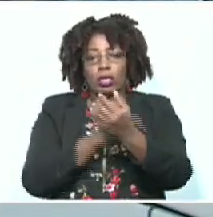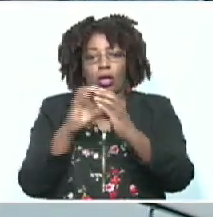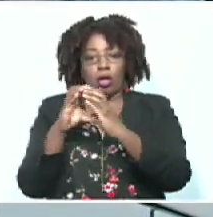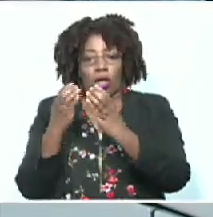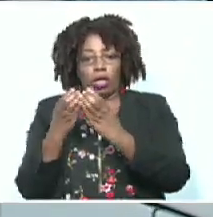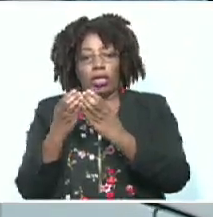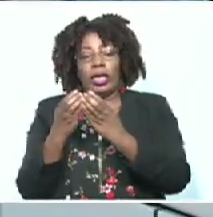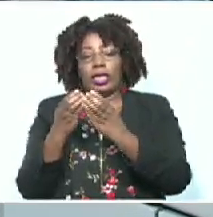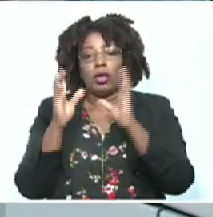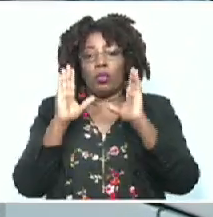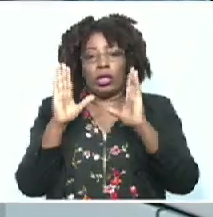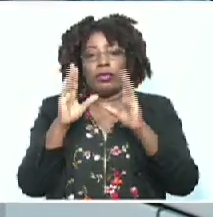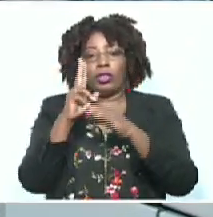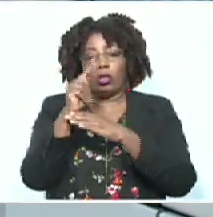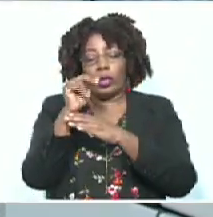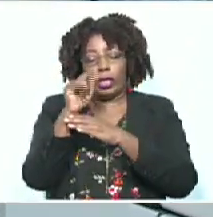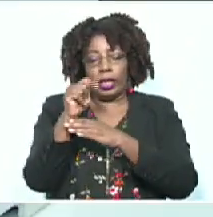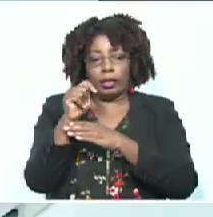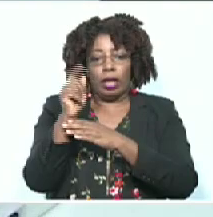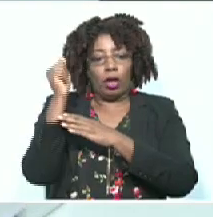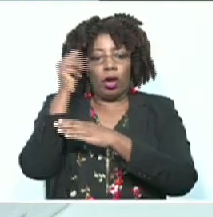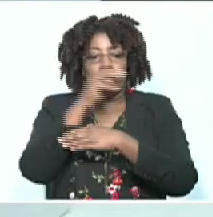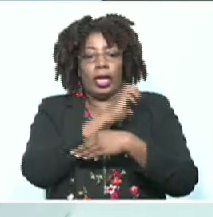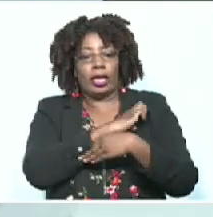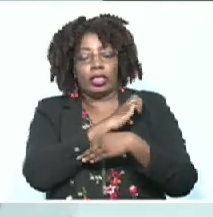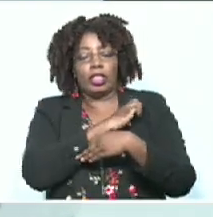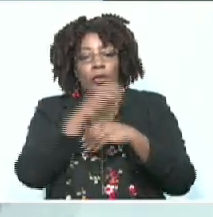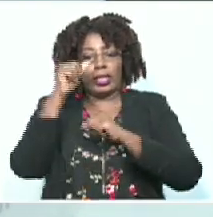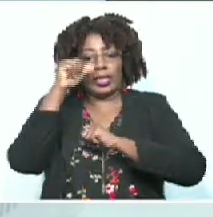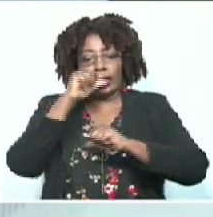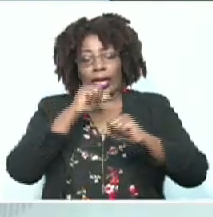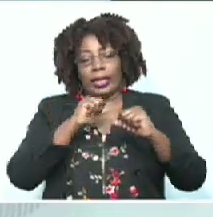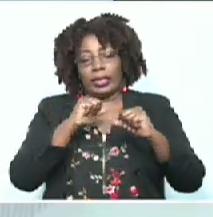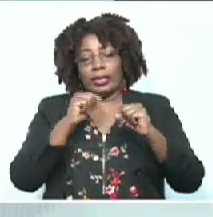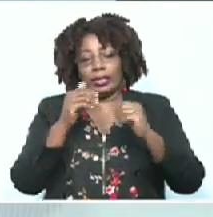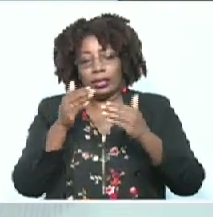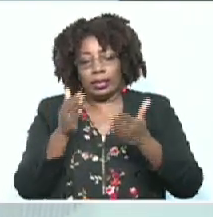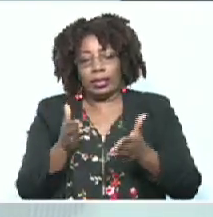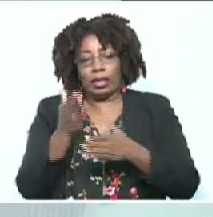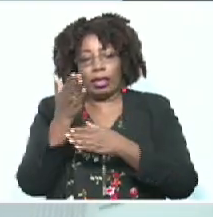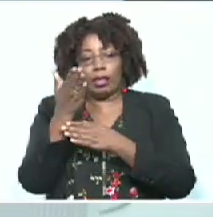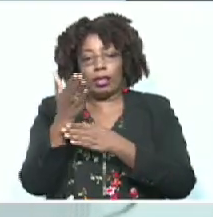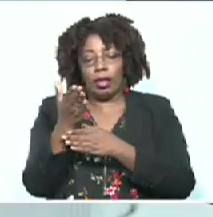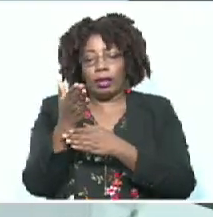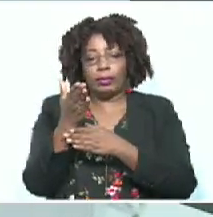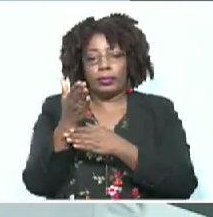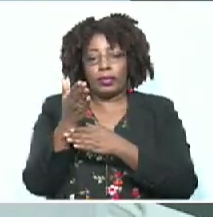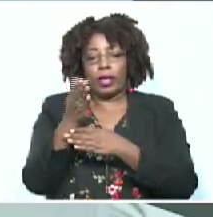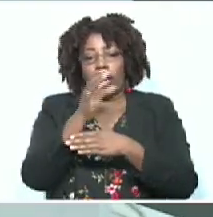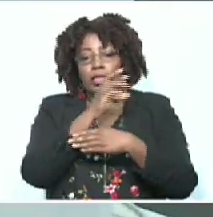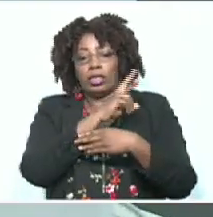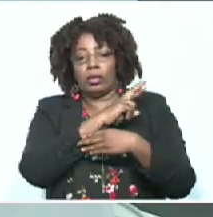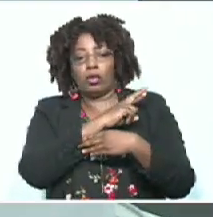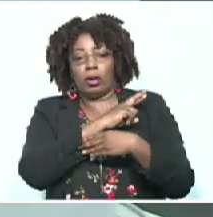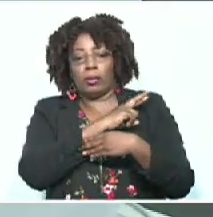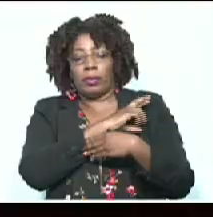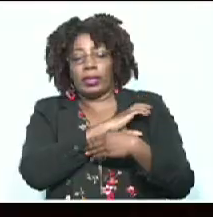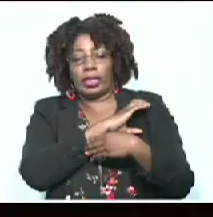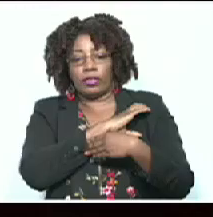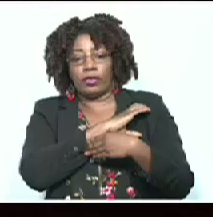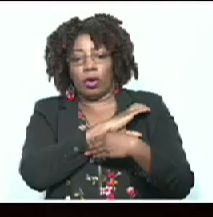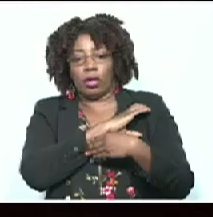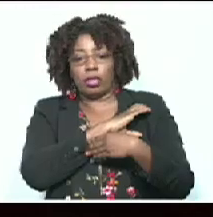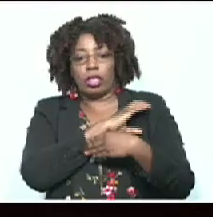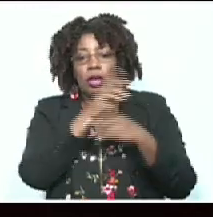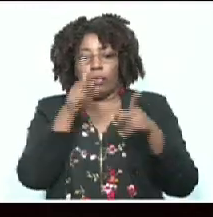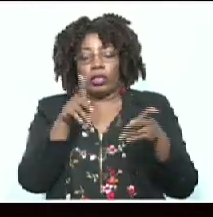excellent unit. Malachi Rackley is one of the scientific officers in the Toxicology unit at the Forensic Lab of the Royal Bahamas Police Force. When